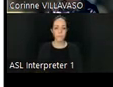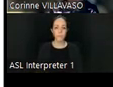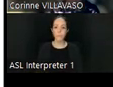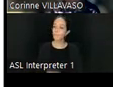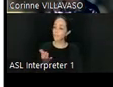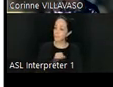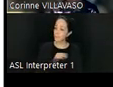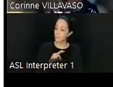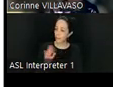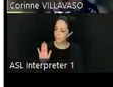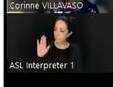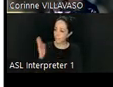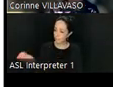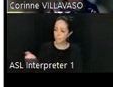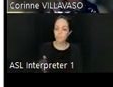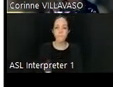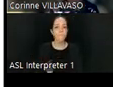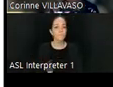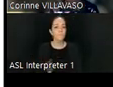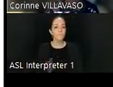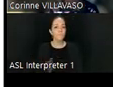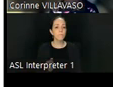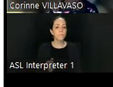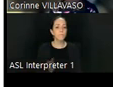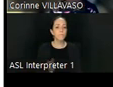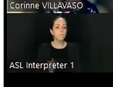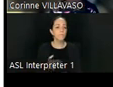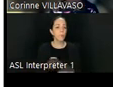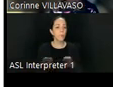Staff? Just a quick note under the charter,